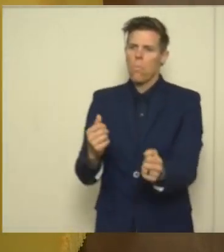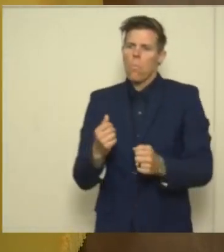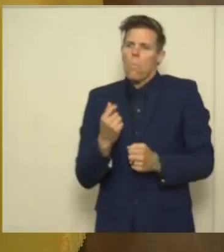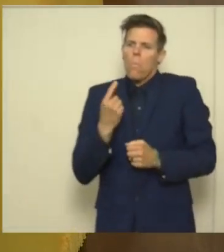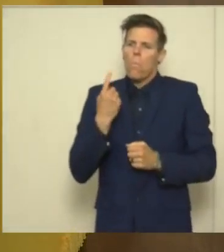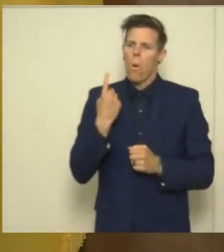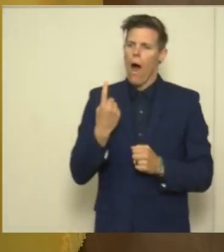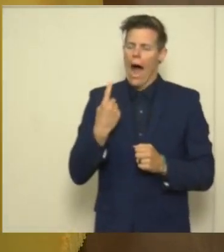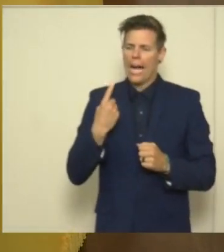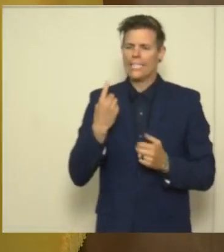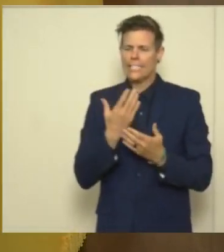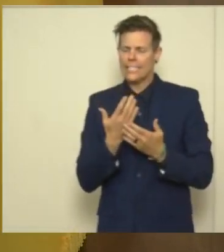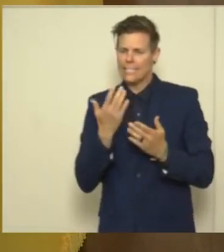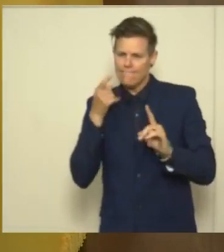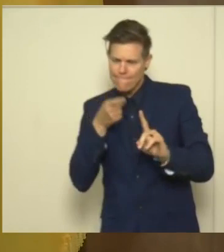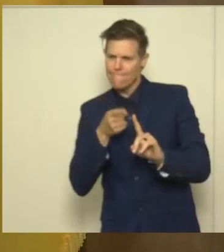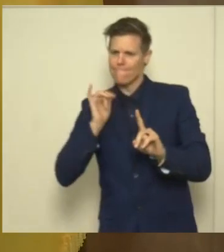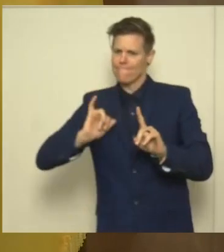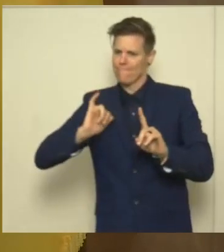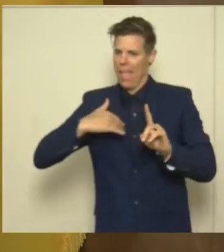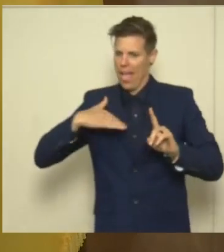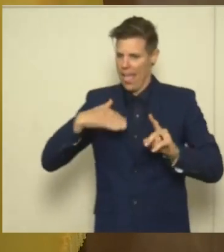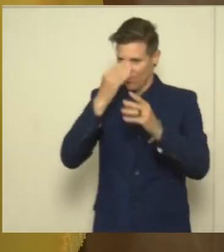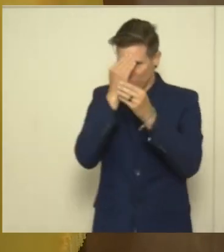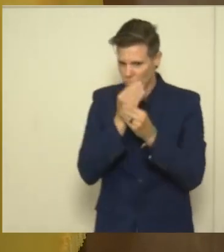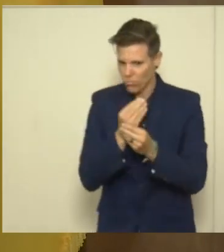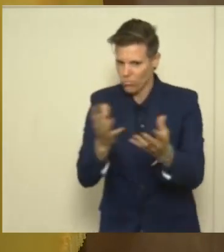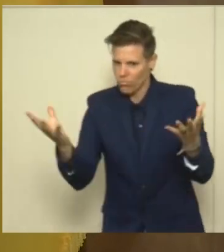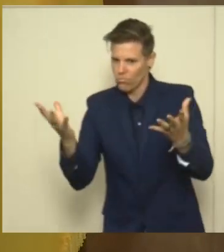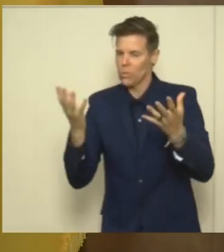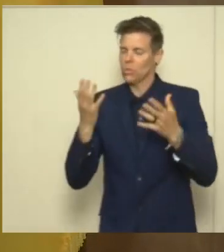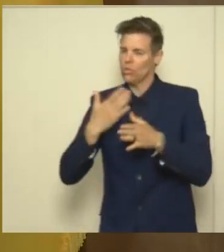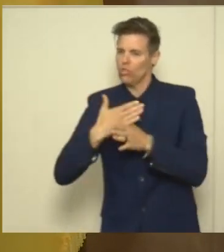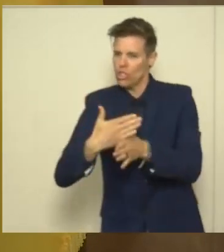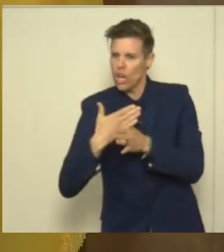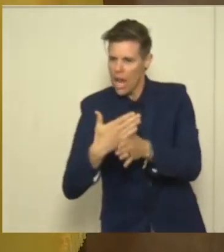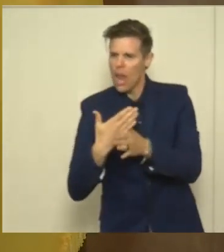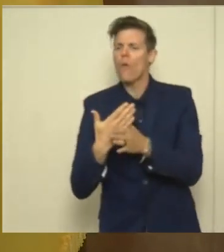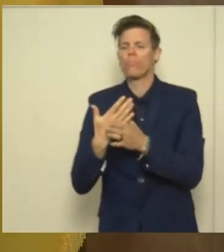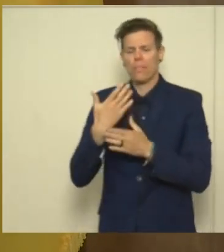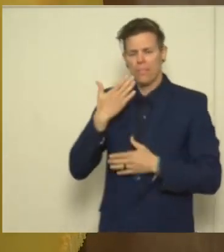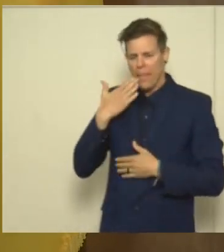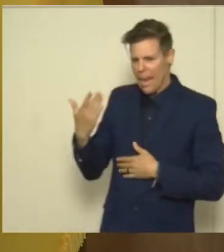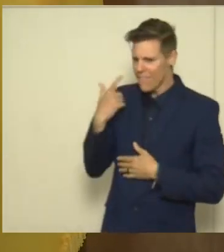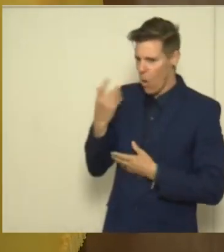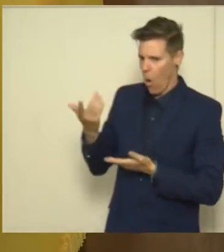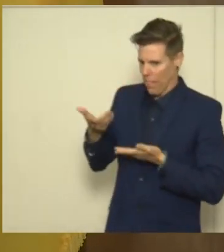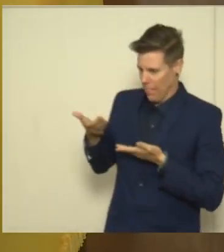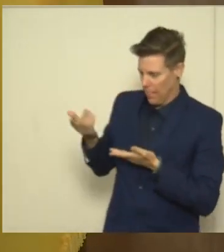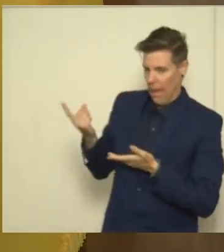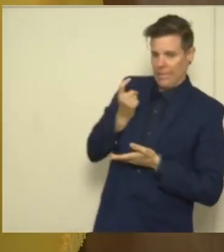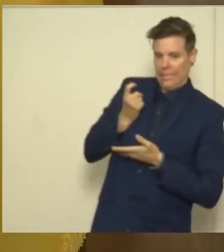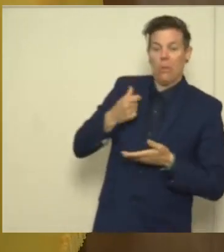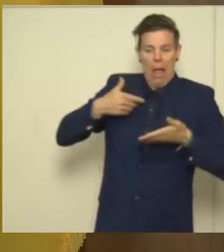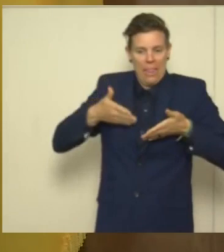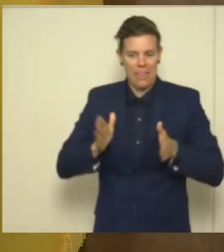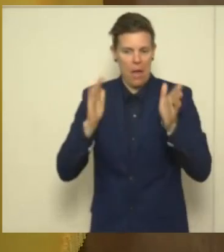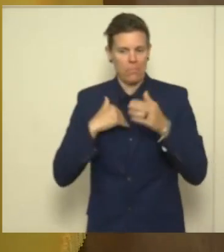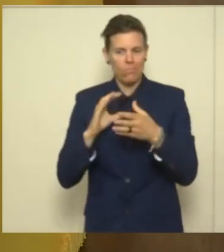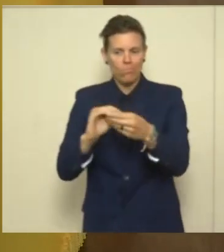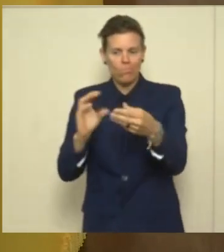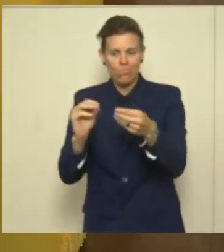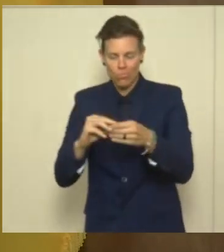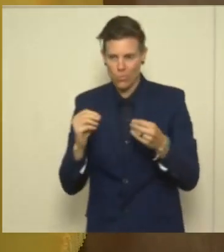every press conference is, and I really appreciate the framing, Chris, which is we want as